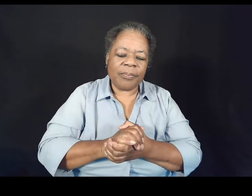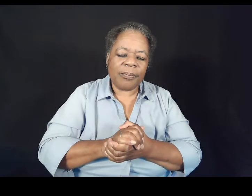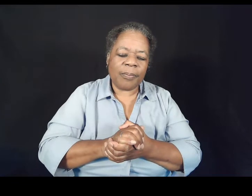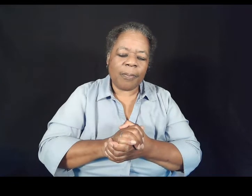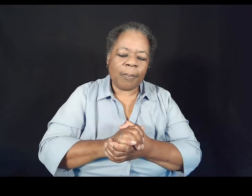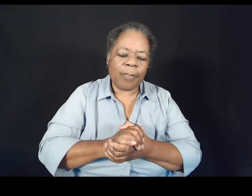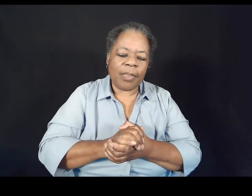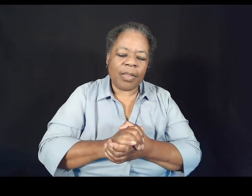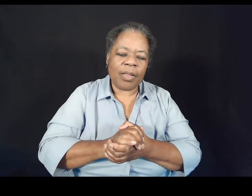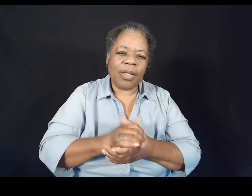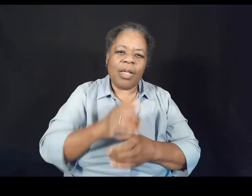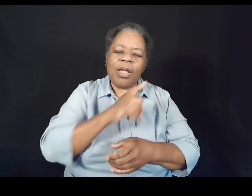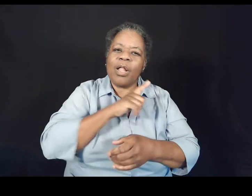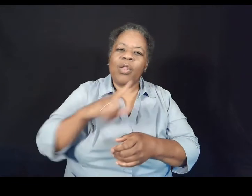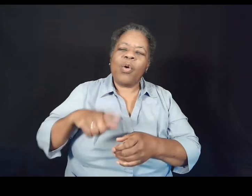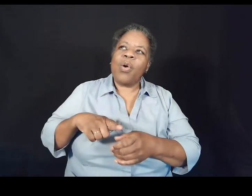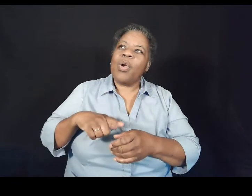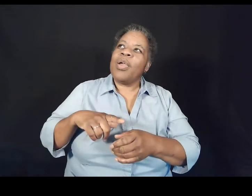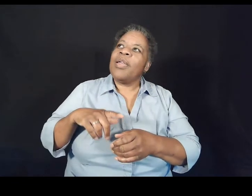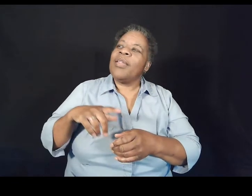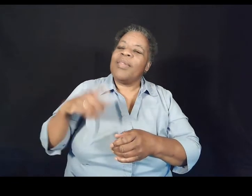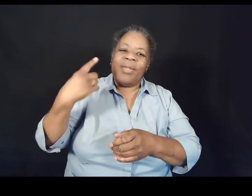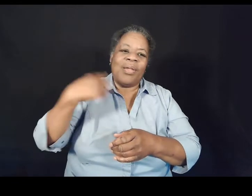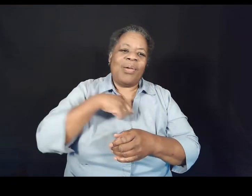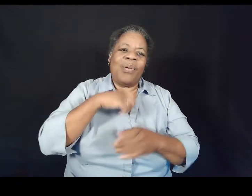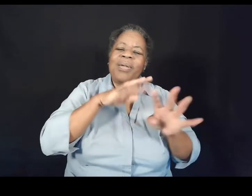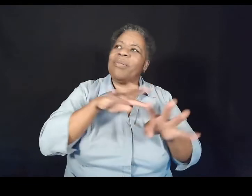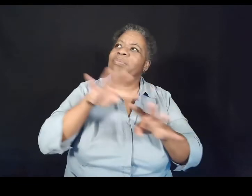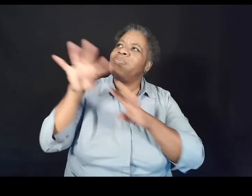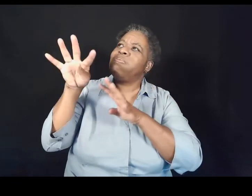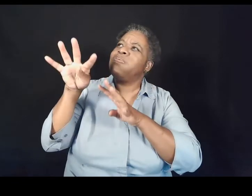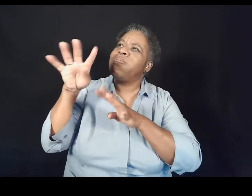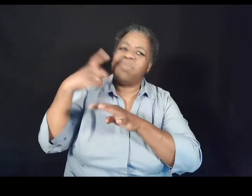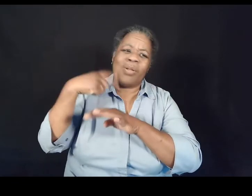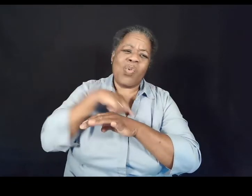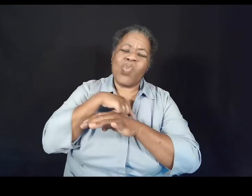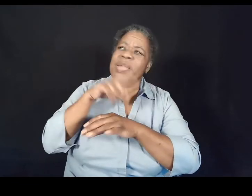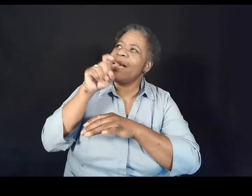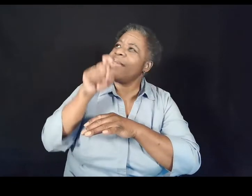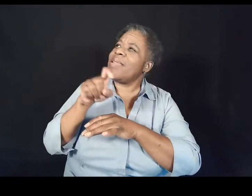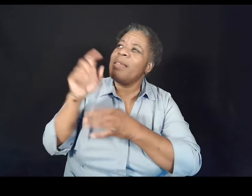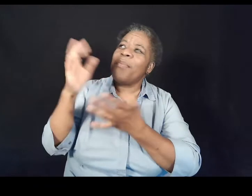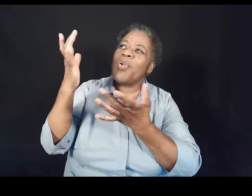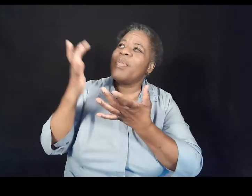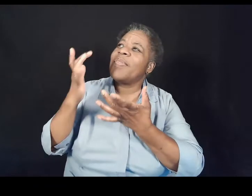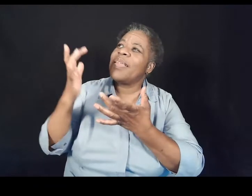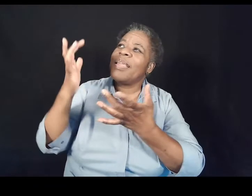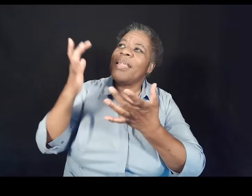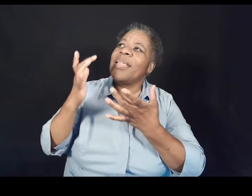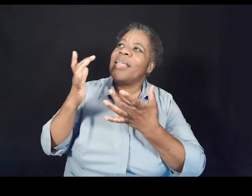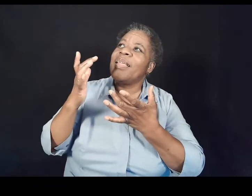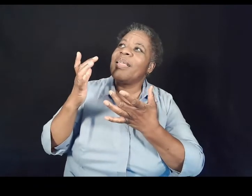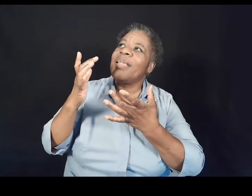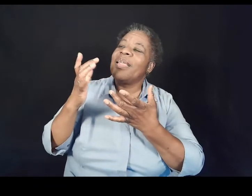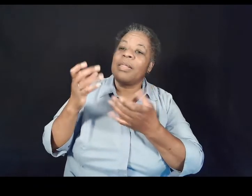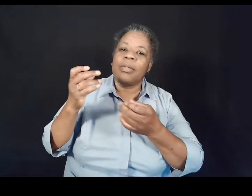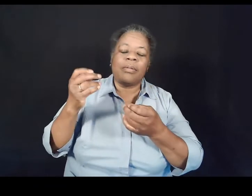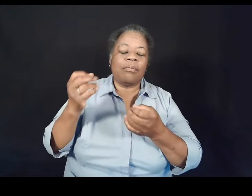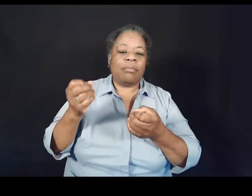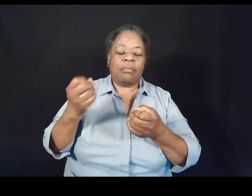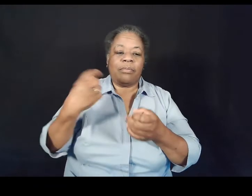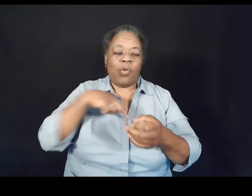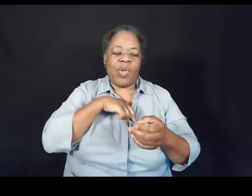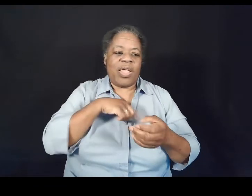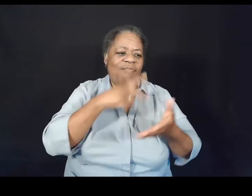Lord, we come to you today as people in need of mercy. We have failed far too often to love